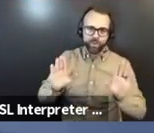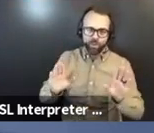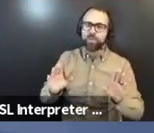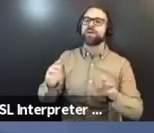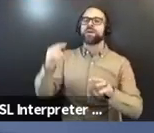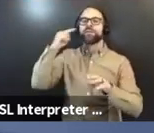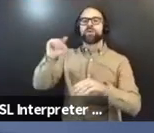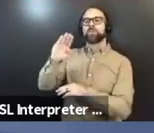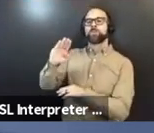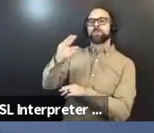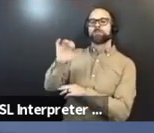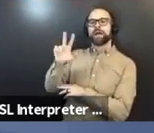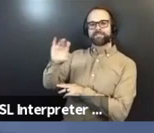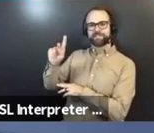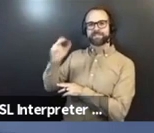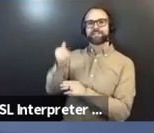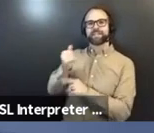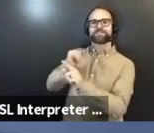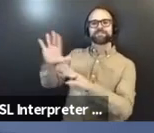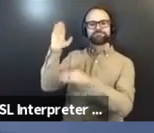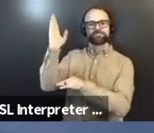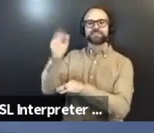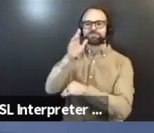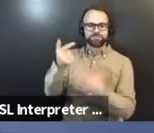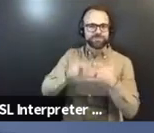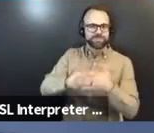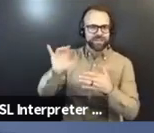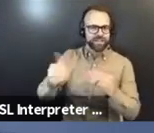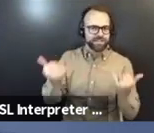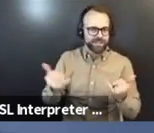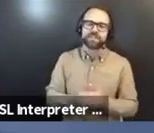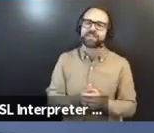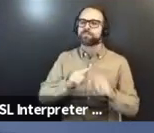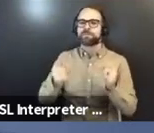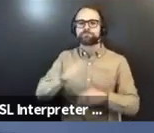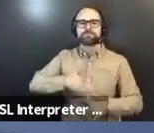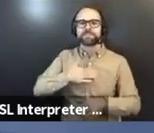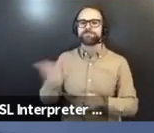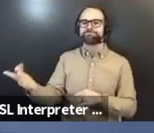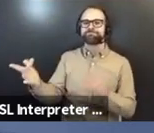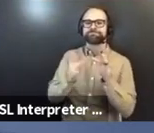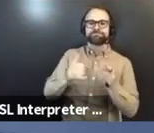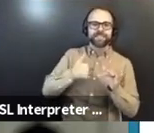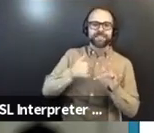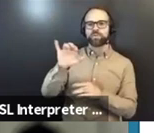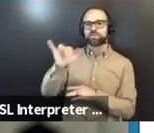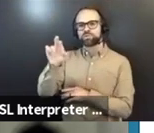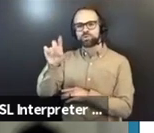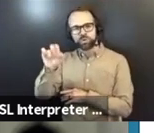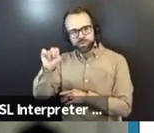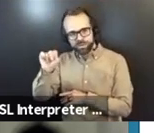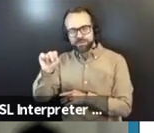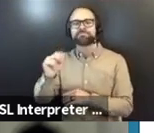more from Bhavik, so we're going to move forward. But if you do have questions, feel free to reach out to Jordan or I. So a little bit